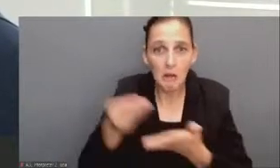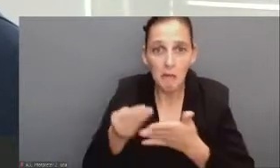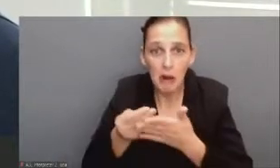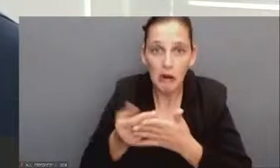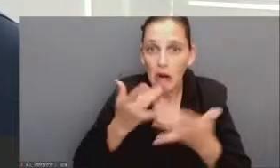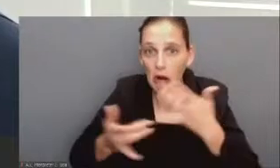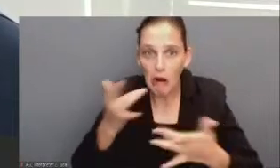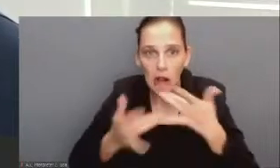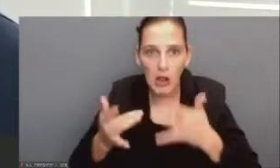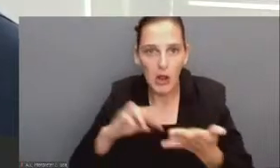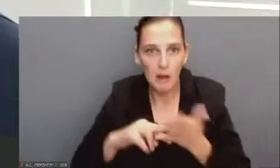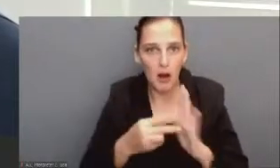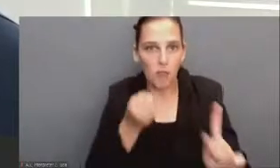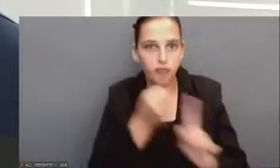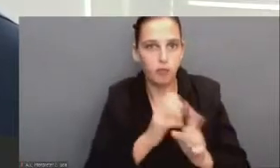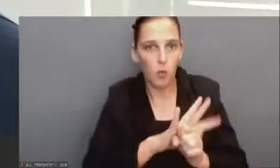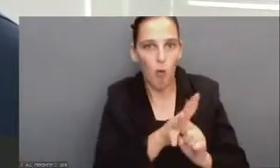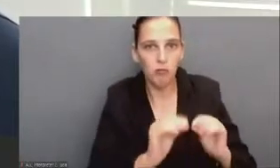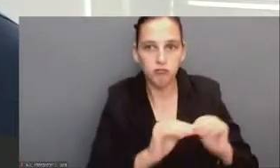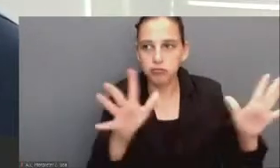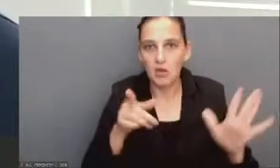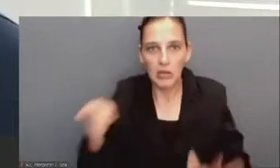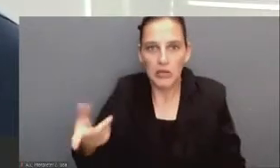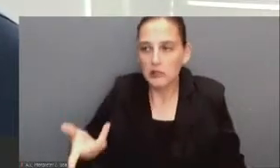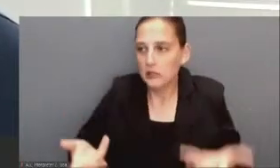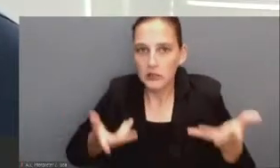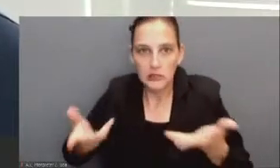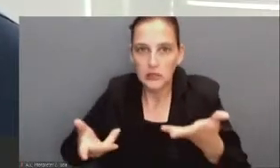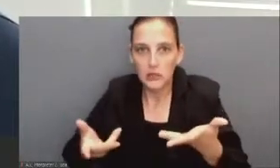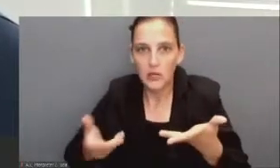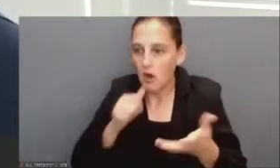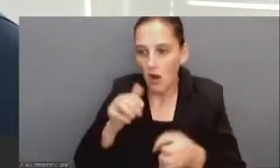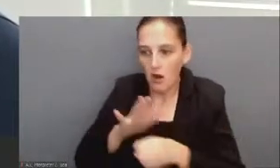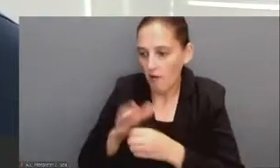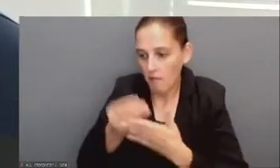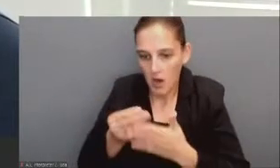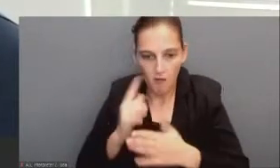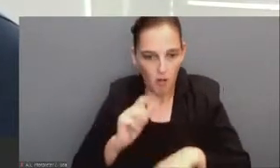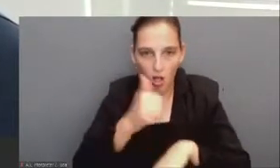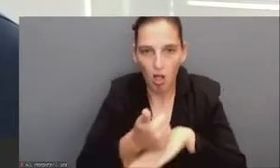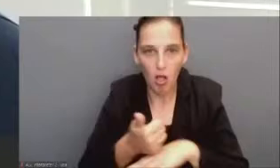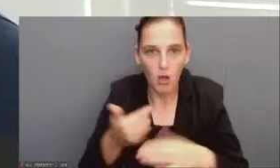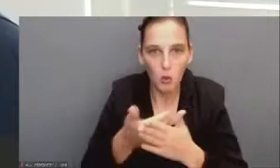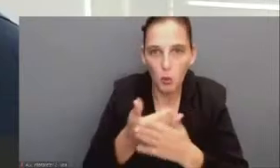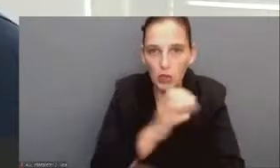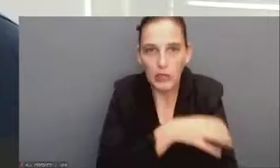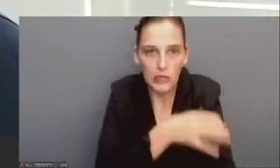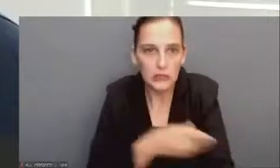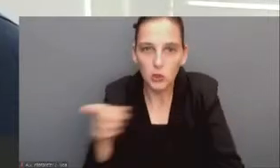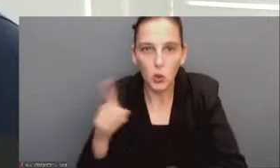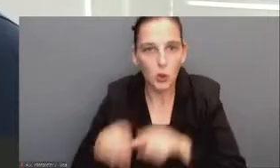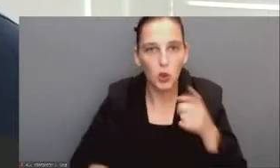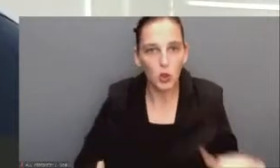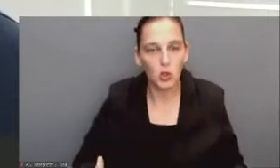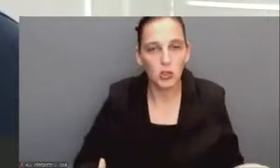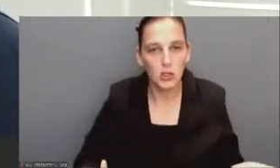some hospitals to set up infusion clinics for administering COVID-19 therapeutics. Realize